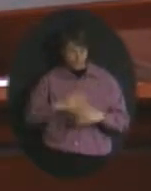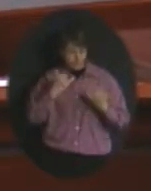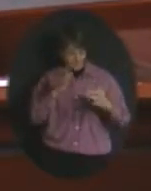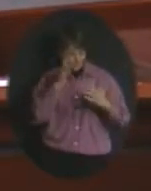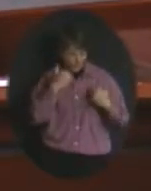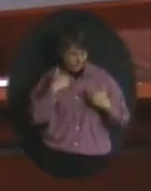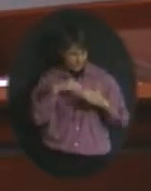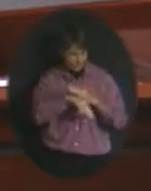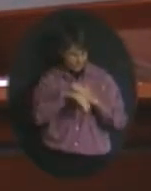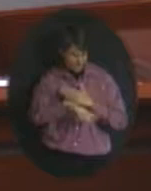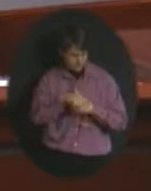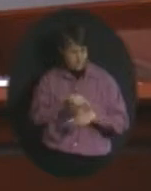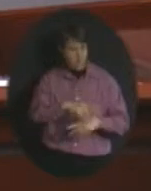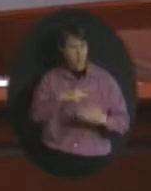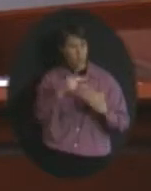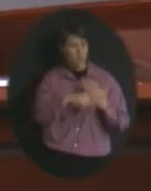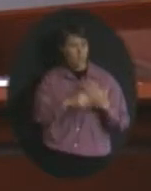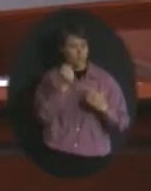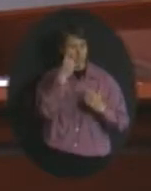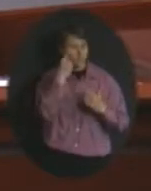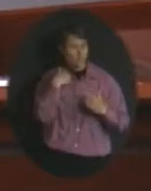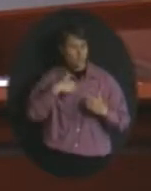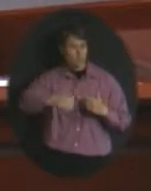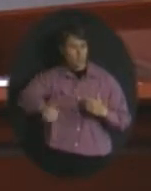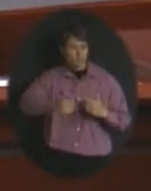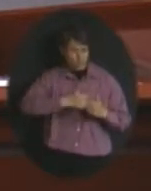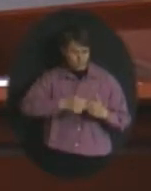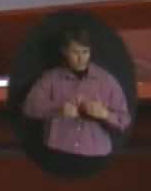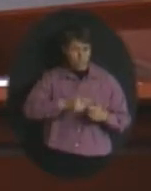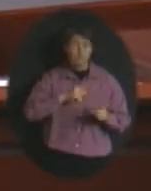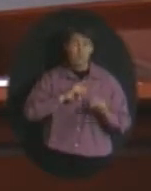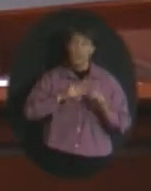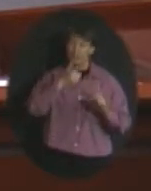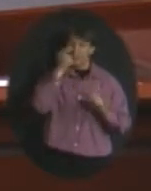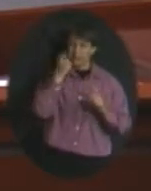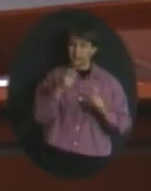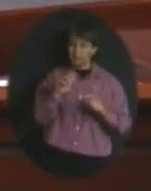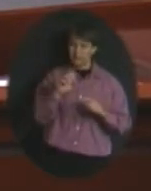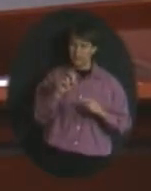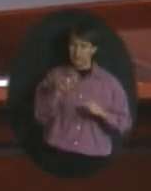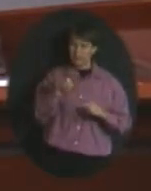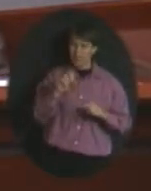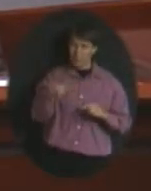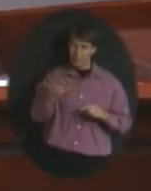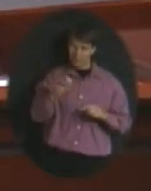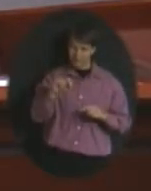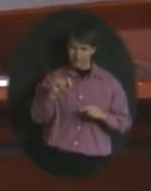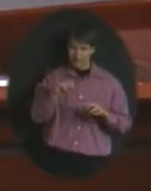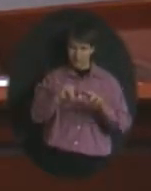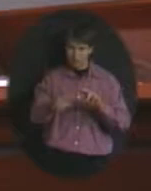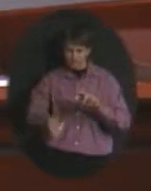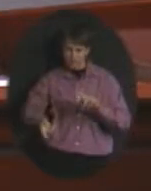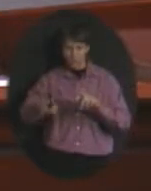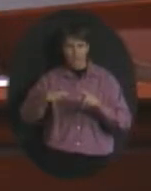this program. It'll just have to be a transportation. But again, due to enrollment really dropping and the